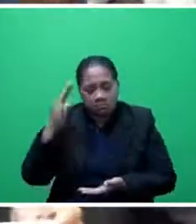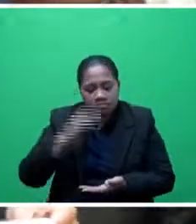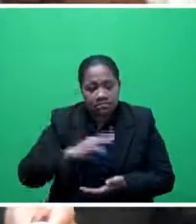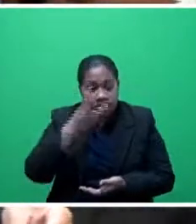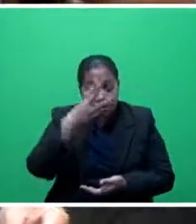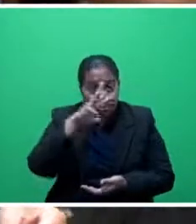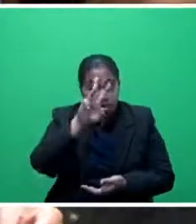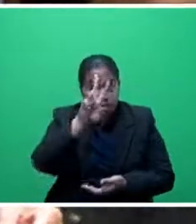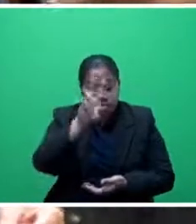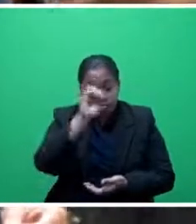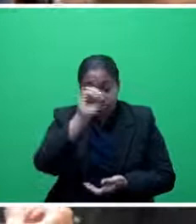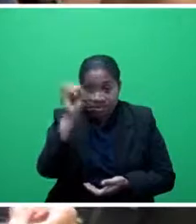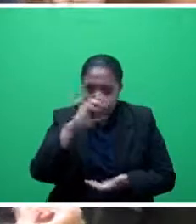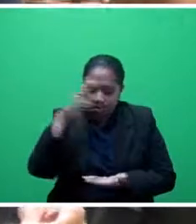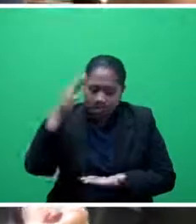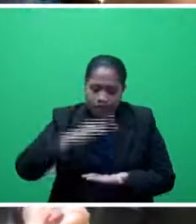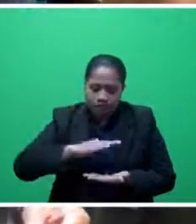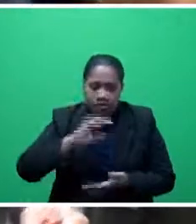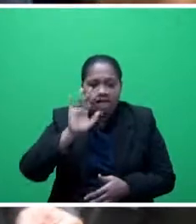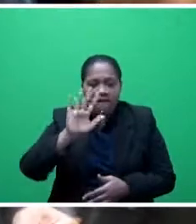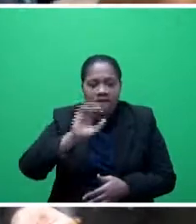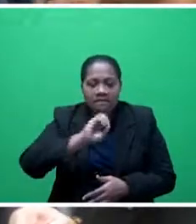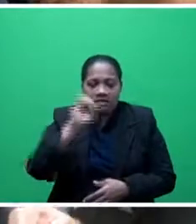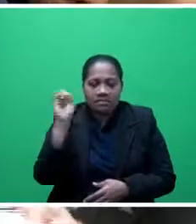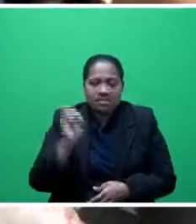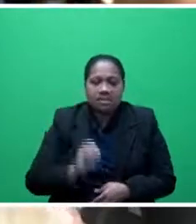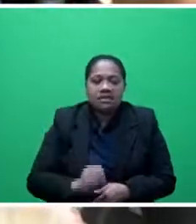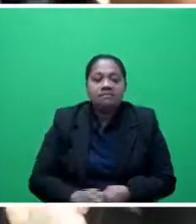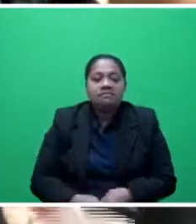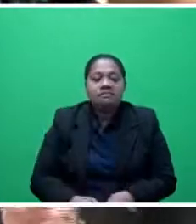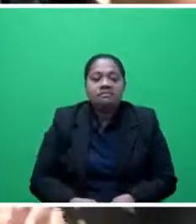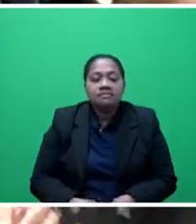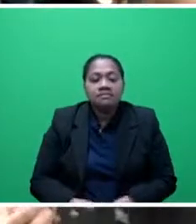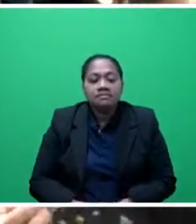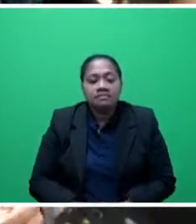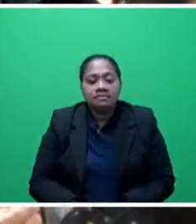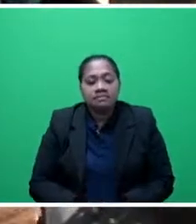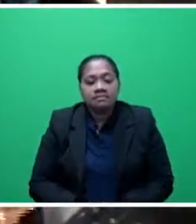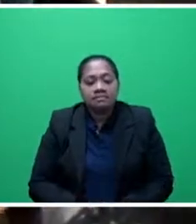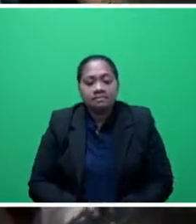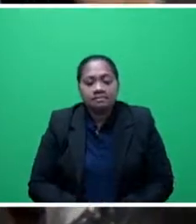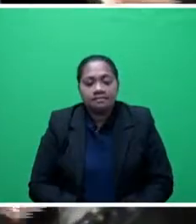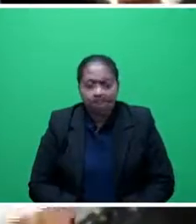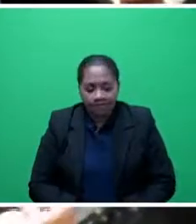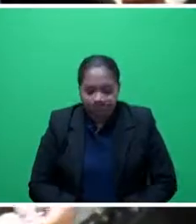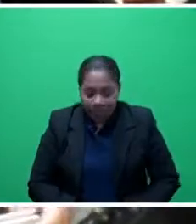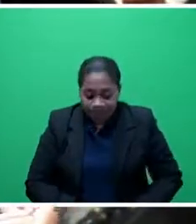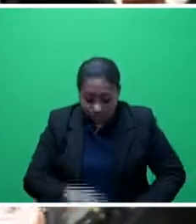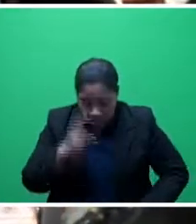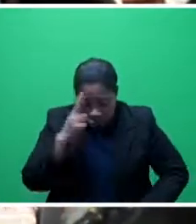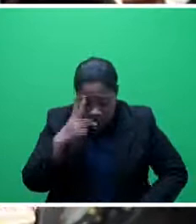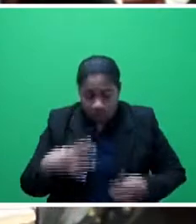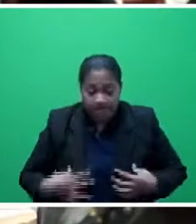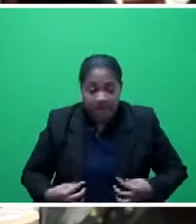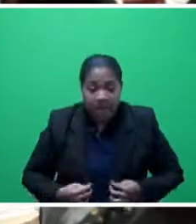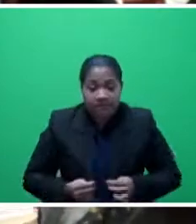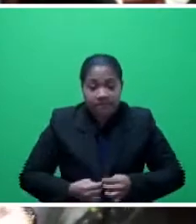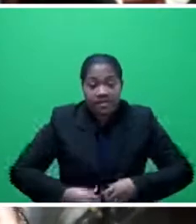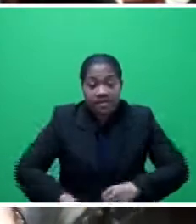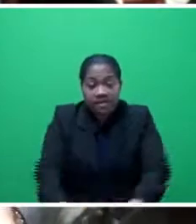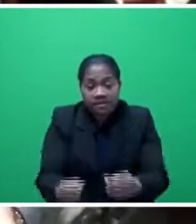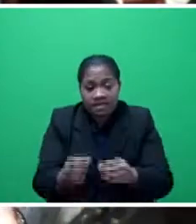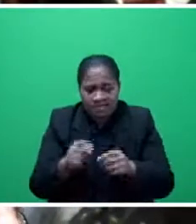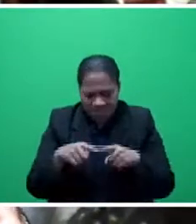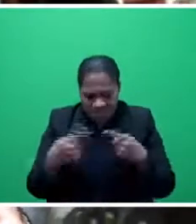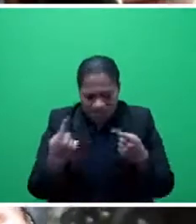to 5%, Mr. Speaker, sir. Mr. Speaker, sir, a number of these items, and you can see that as we highlighted,